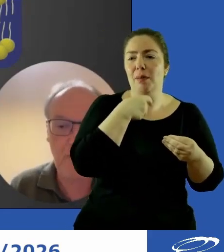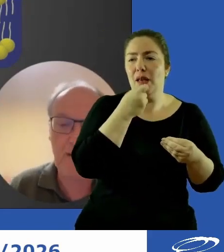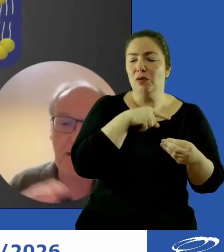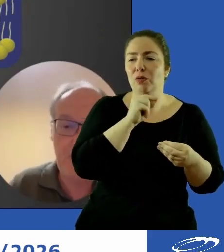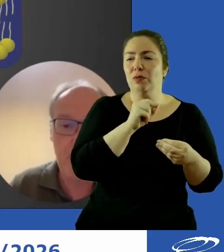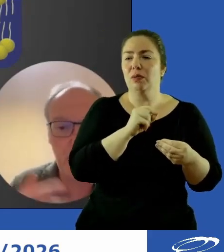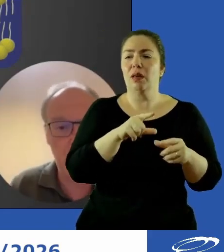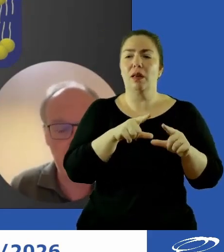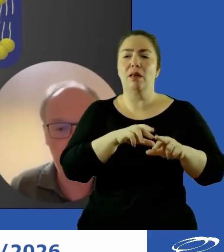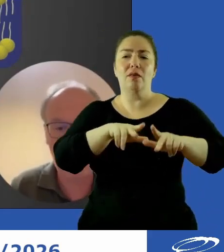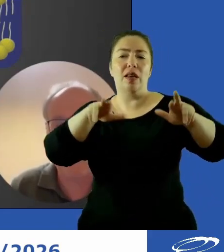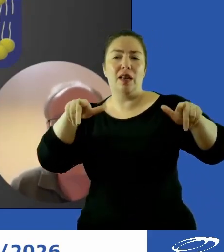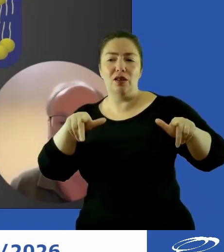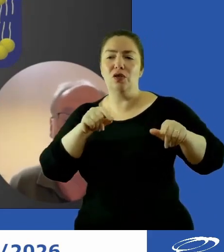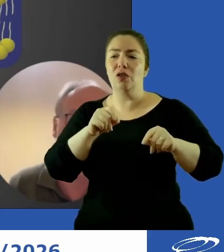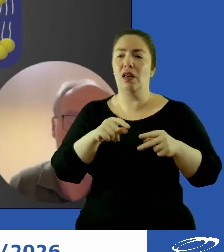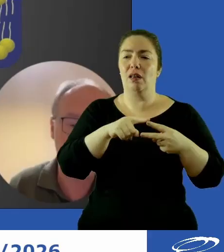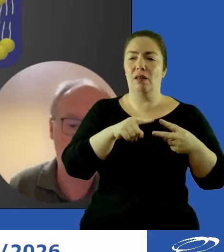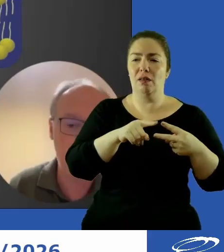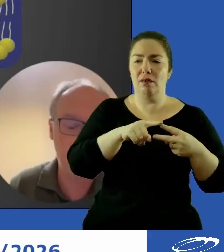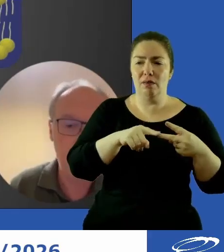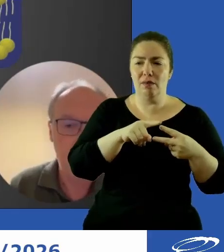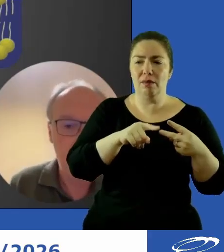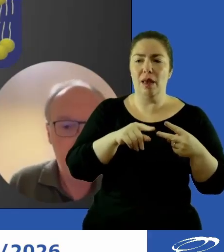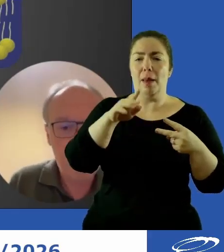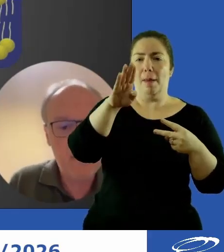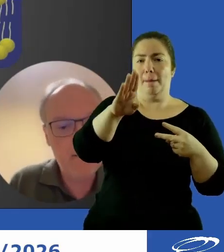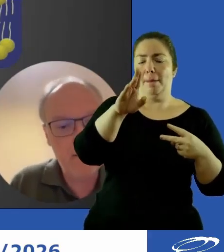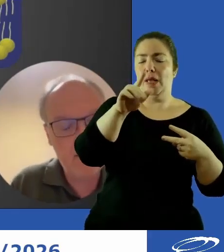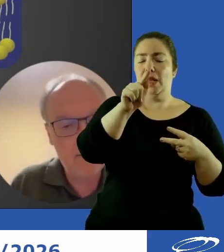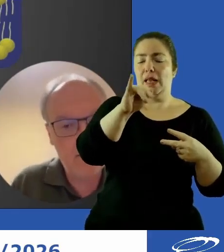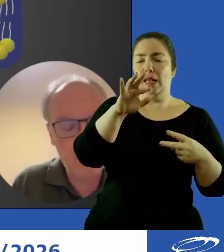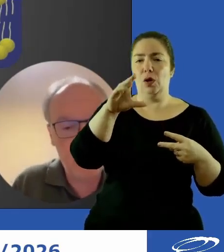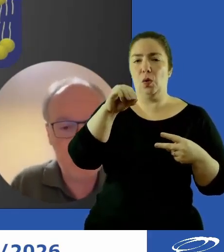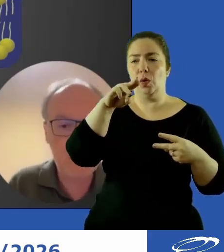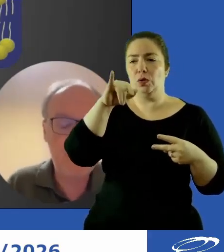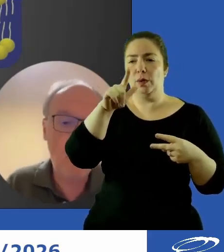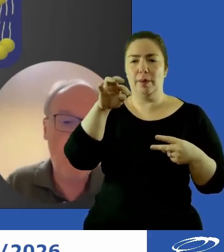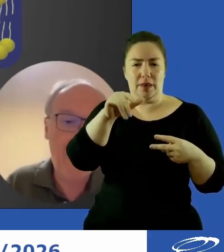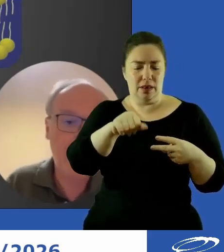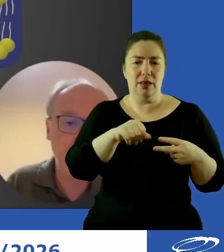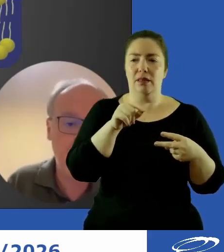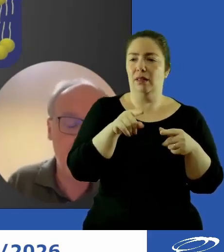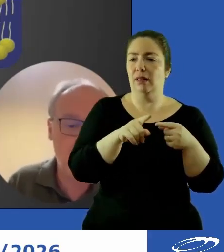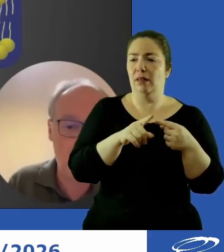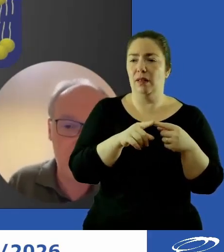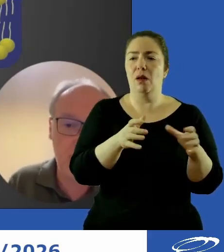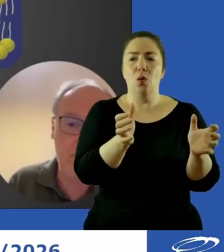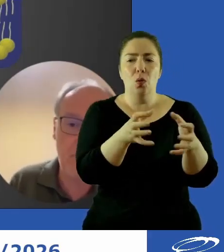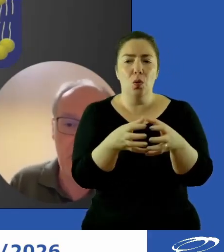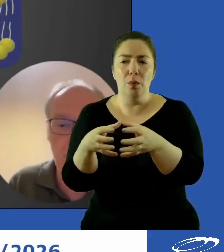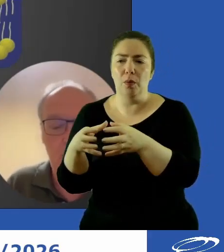between lipoglycopeptides and glycopeptides, making significantly more active these drugs than